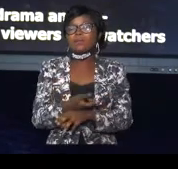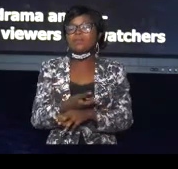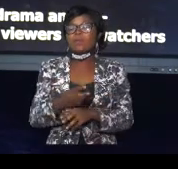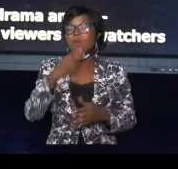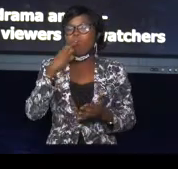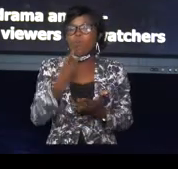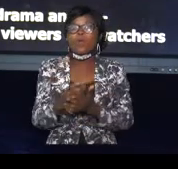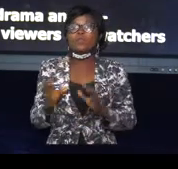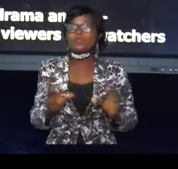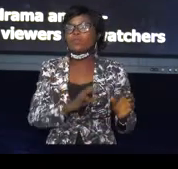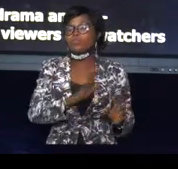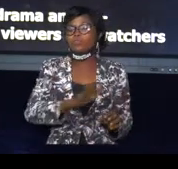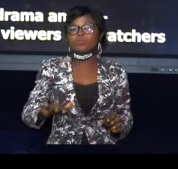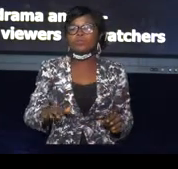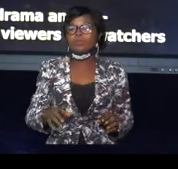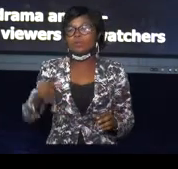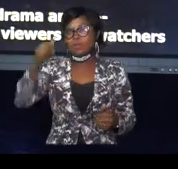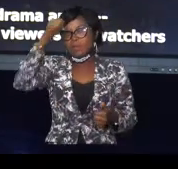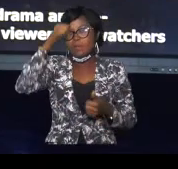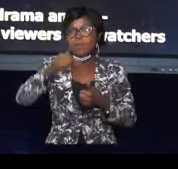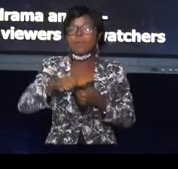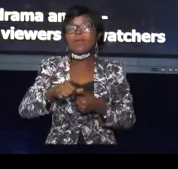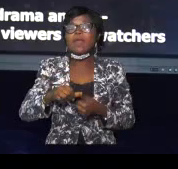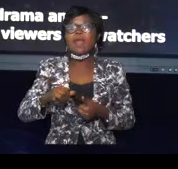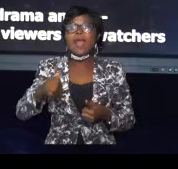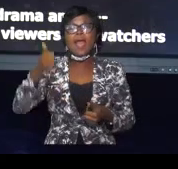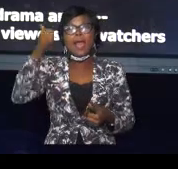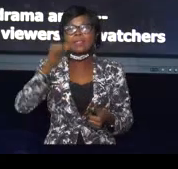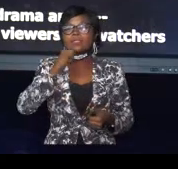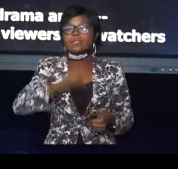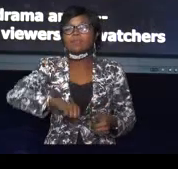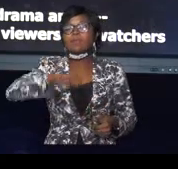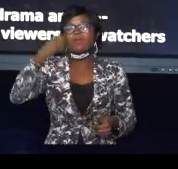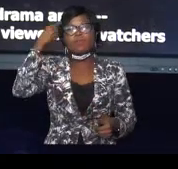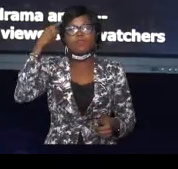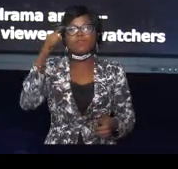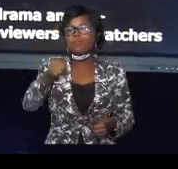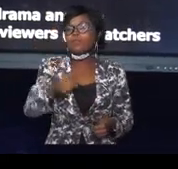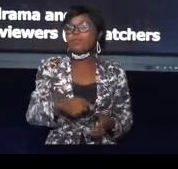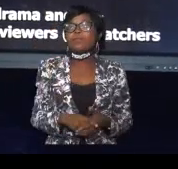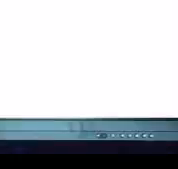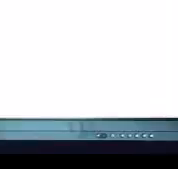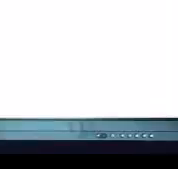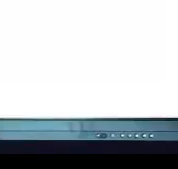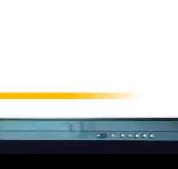lesson. Well done, pupils. Remember, Auntie Fumi is proud of you.